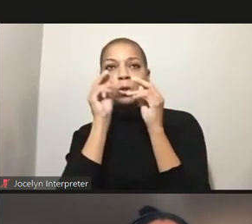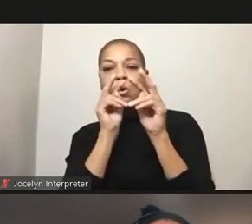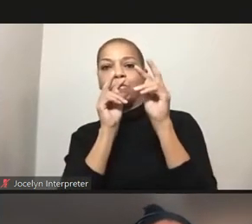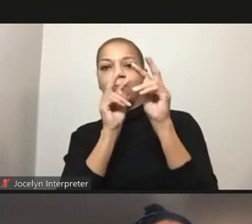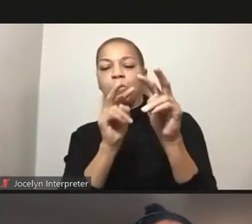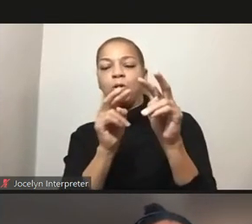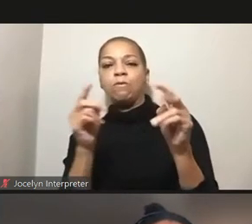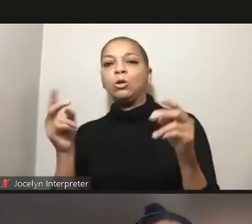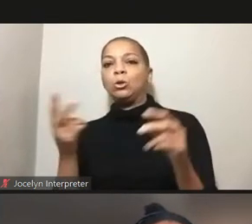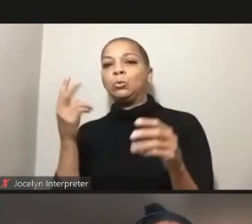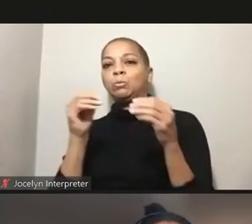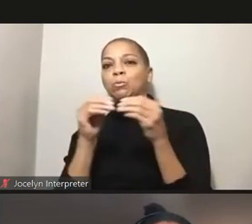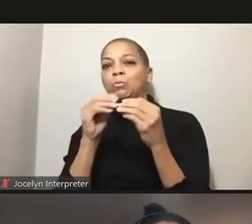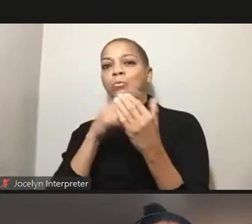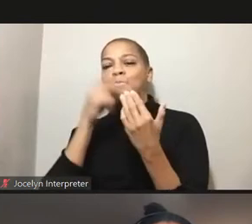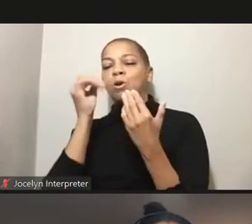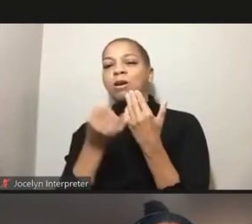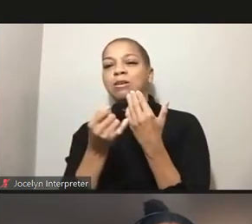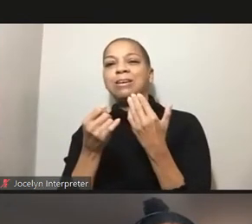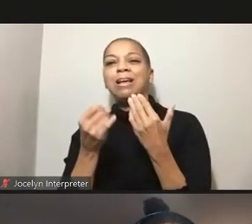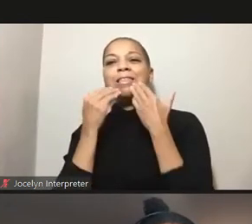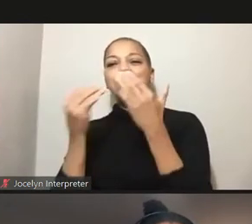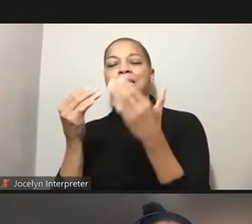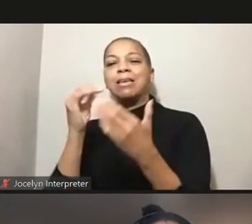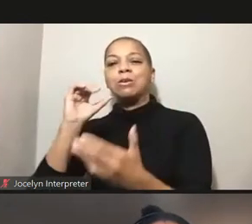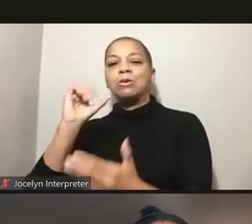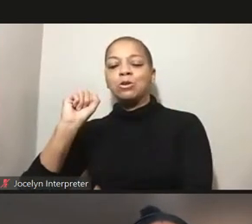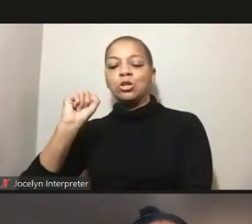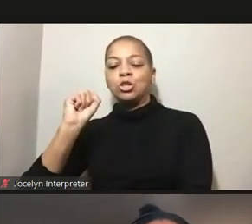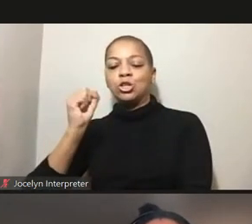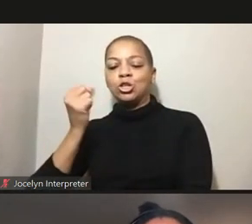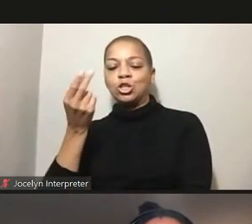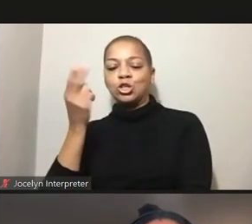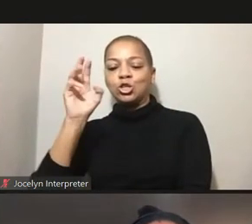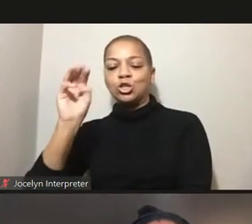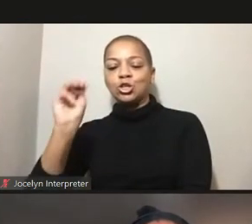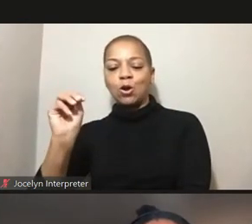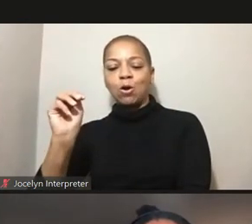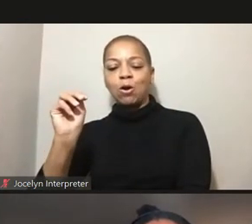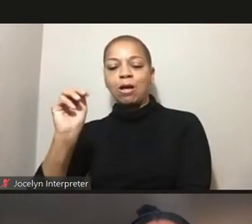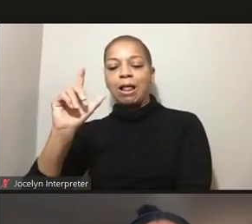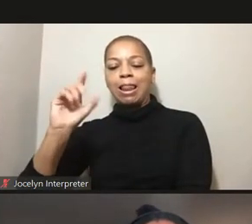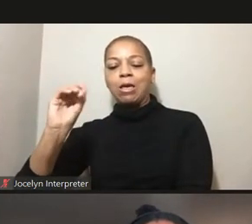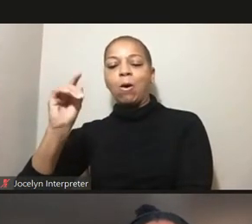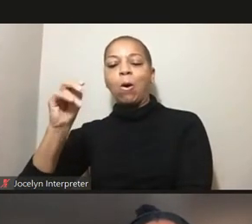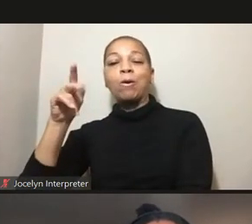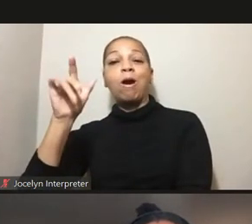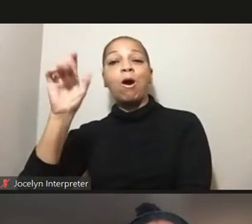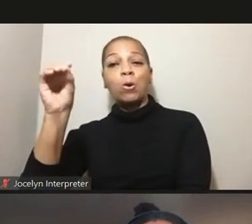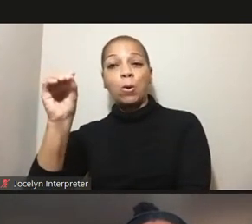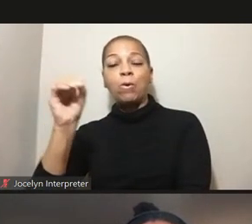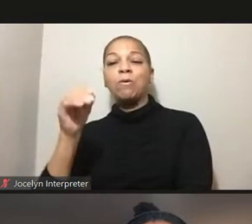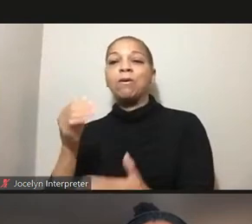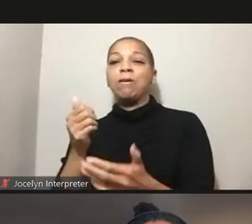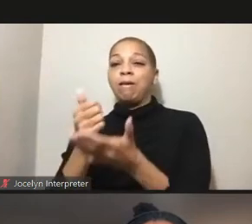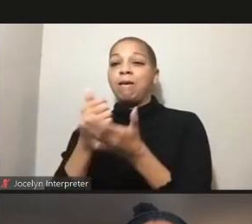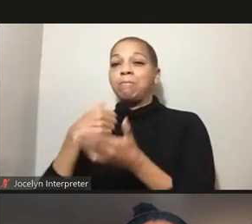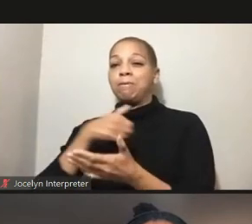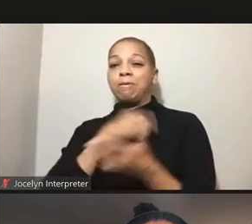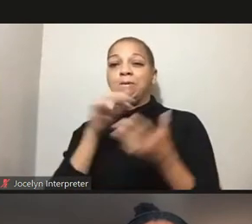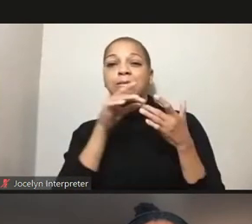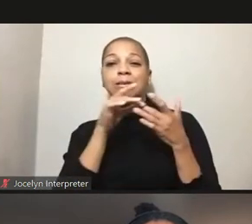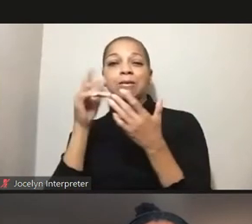curatorial projects. So thank you, Shaun, for helping us guide this program into